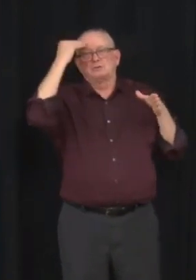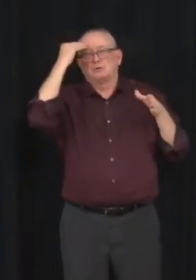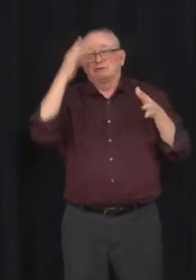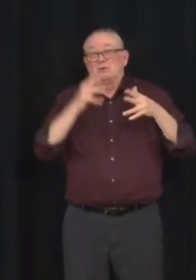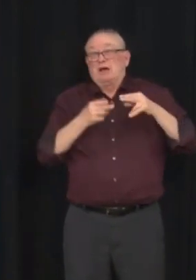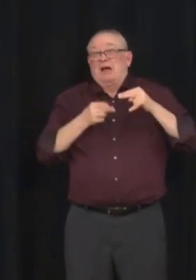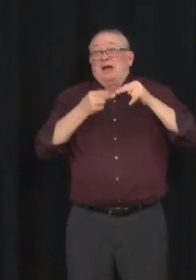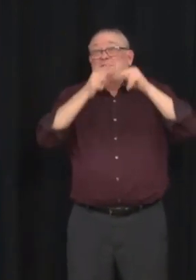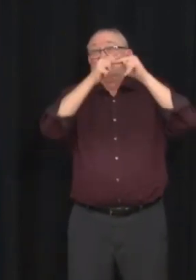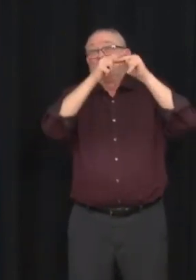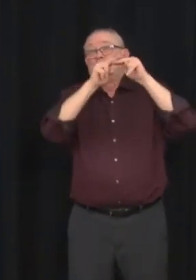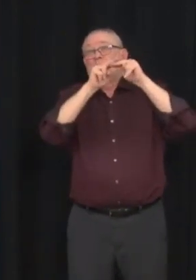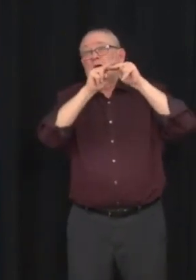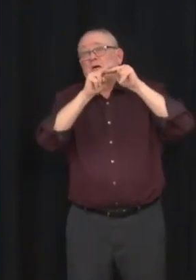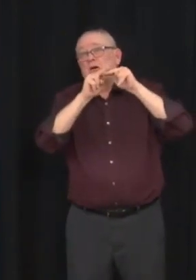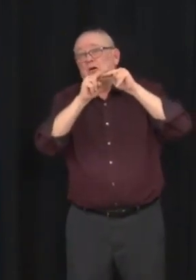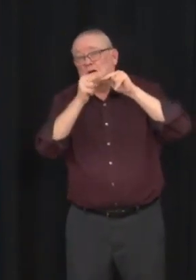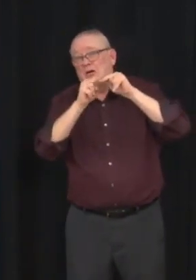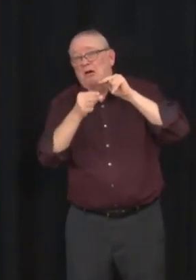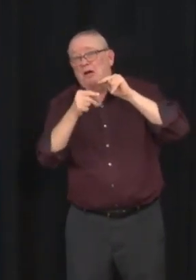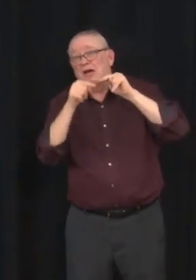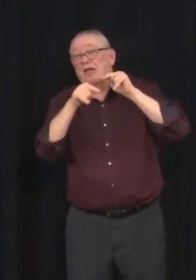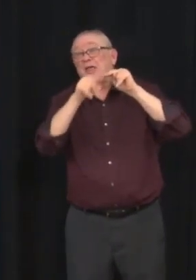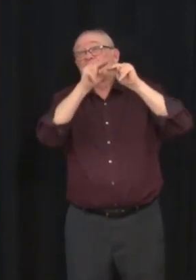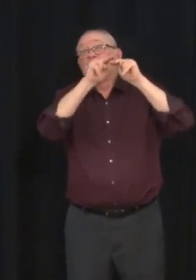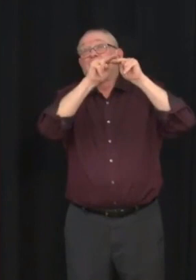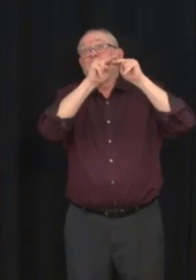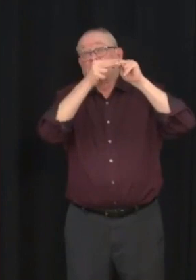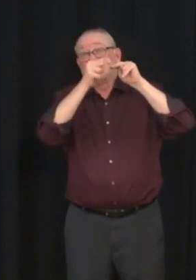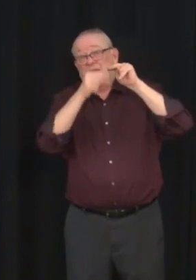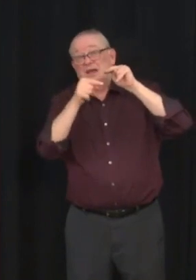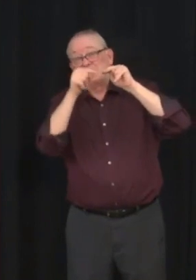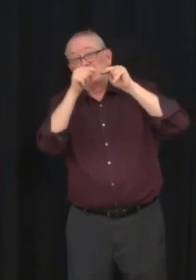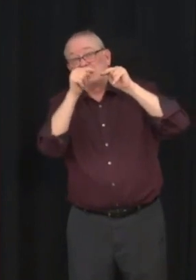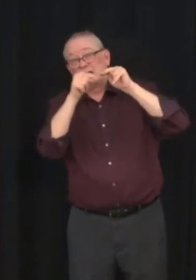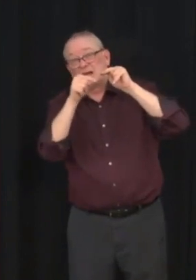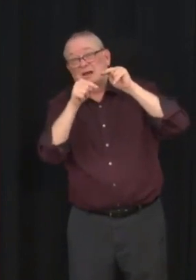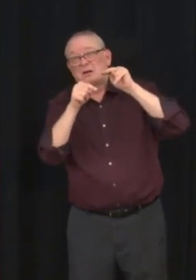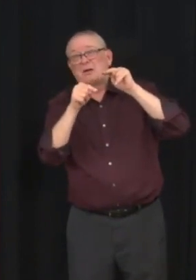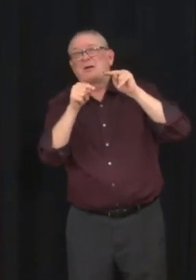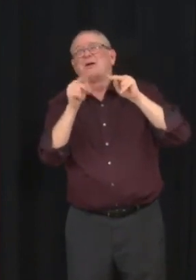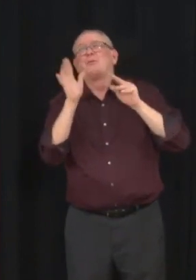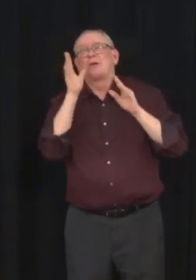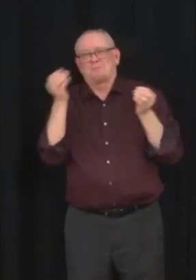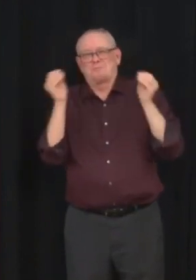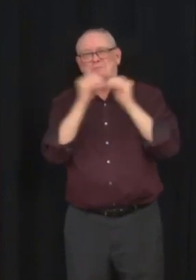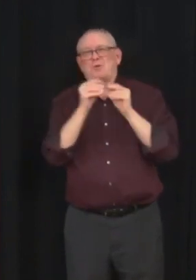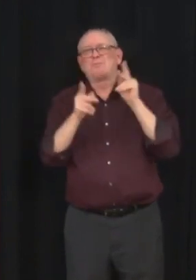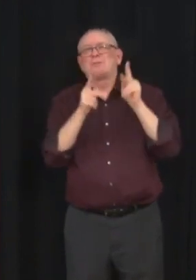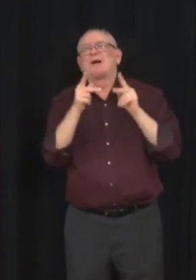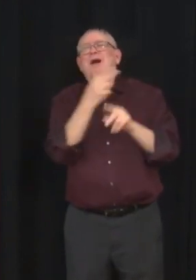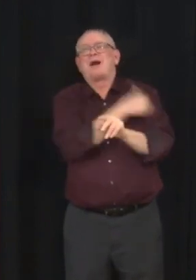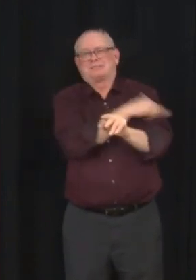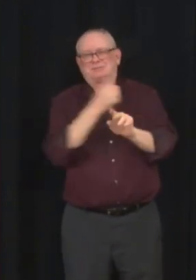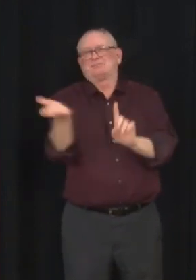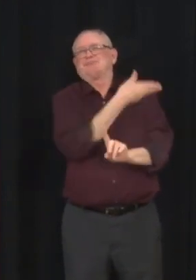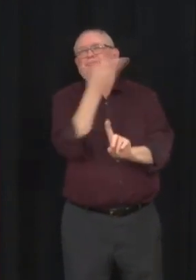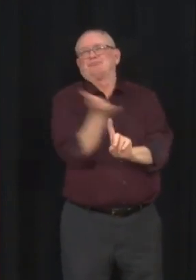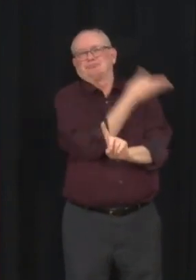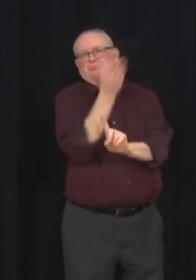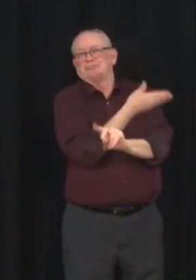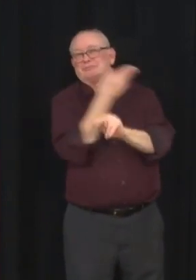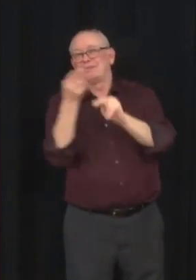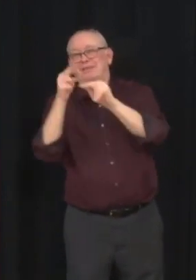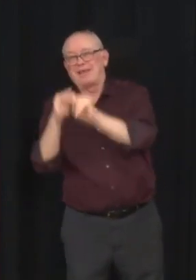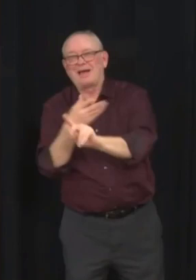see the peak of impact in our acute care system. So whether it's ICU beds or non-ICU beds, I would say